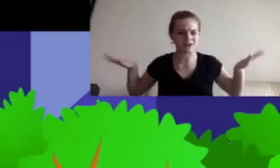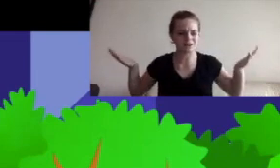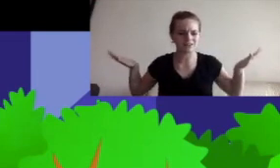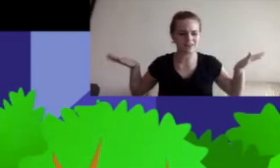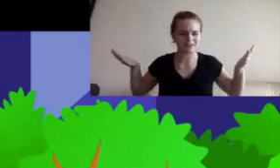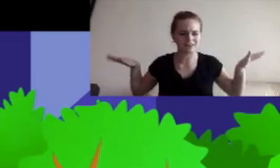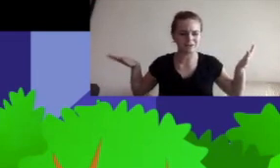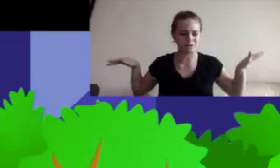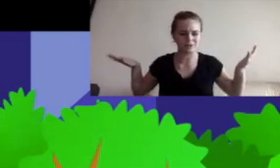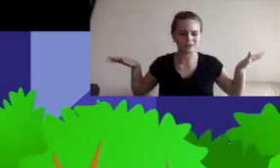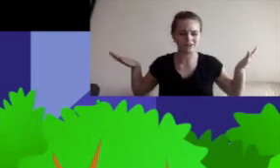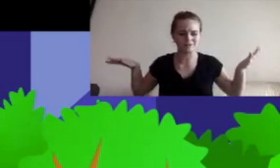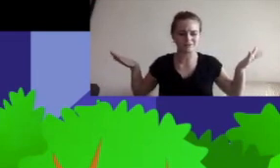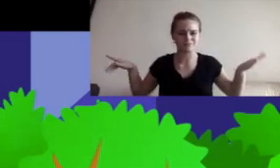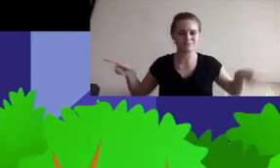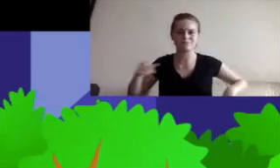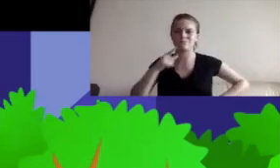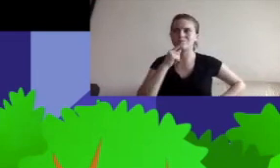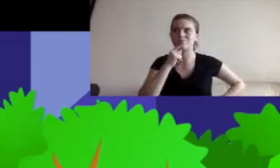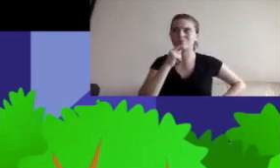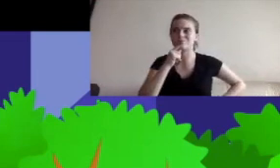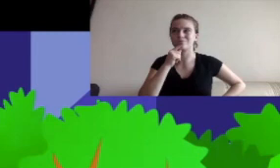was on that little birdie?